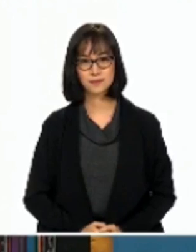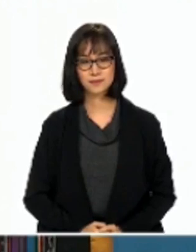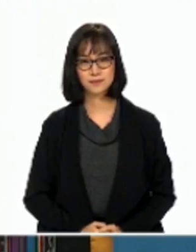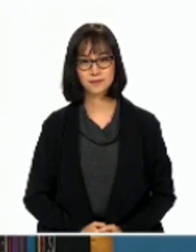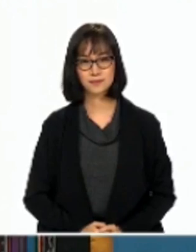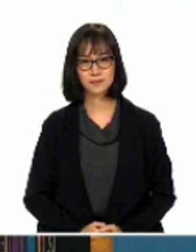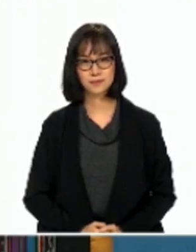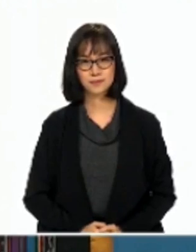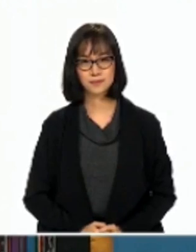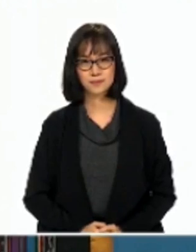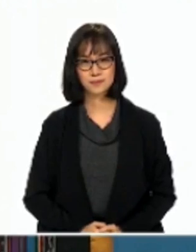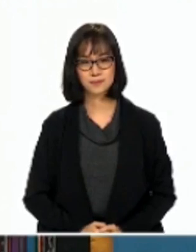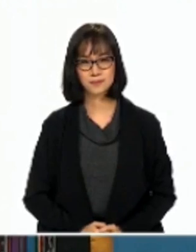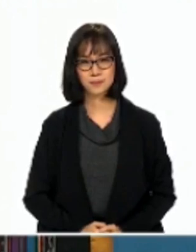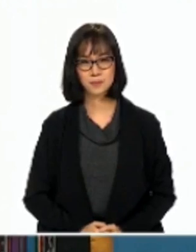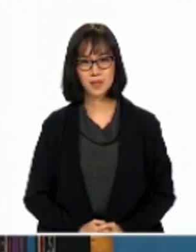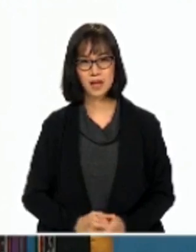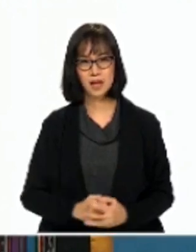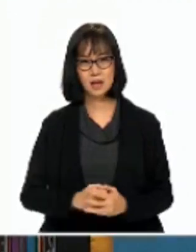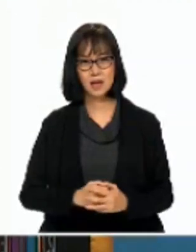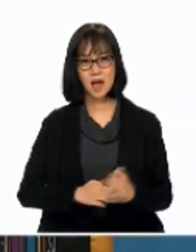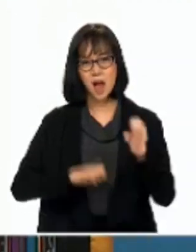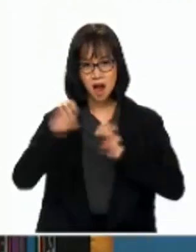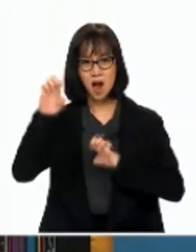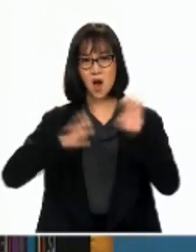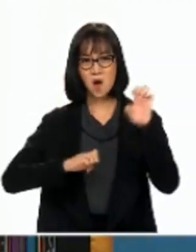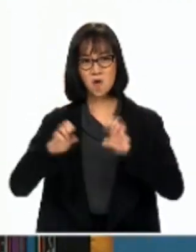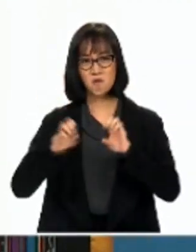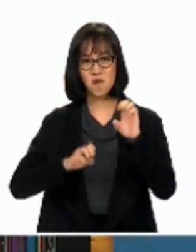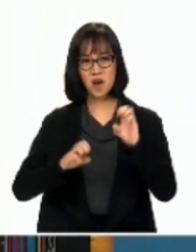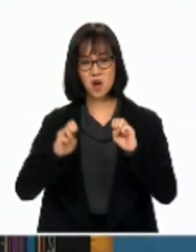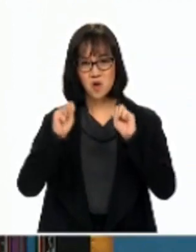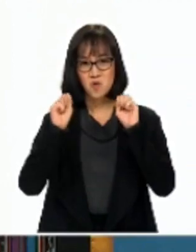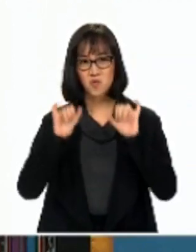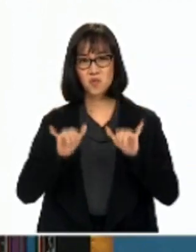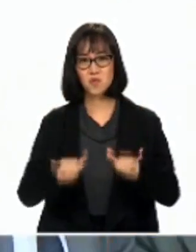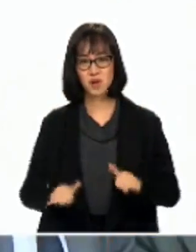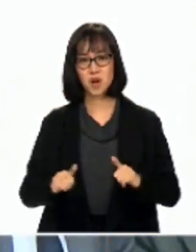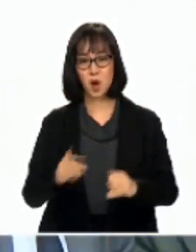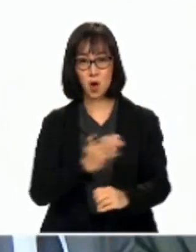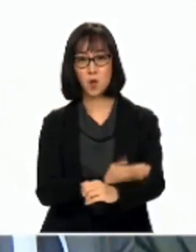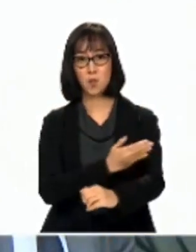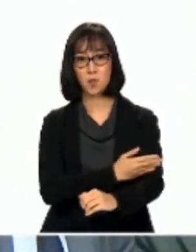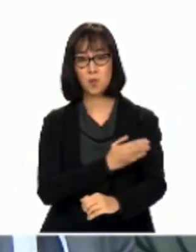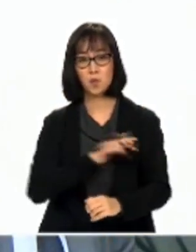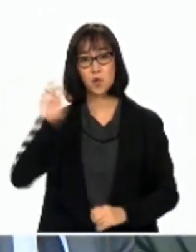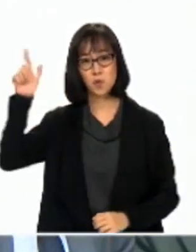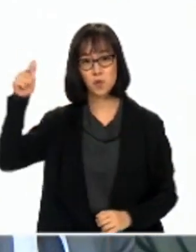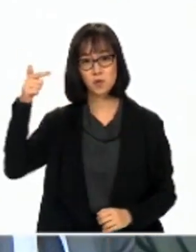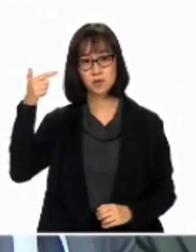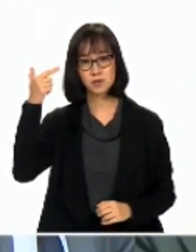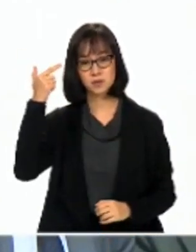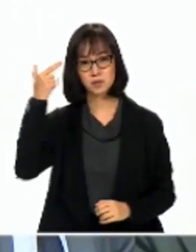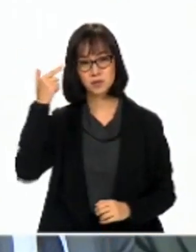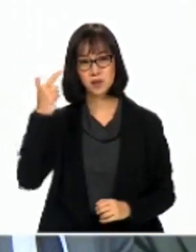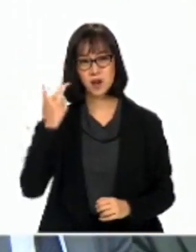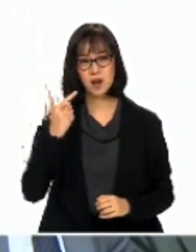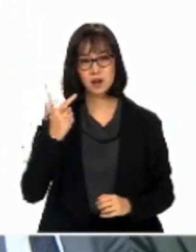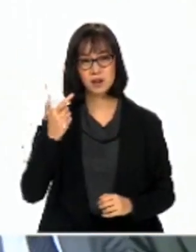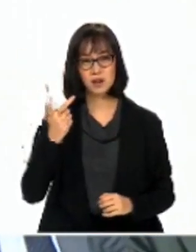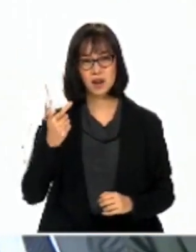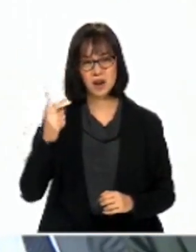to evaluation system has also to be improved, local government units and rationalize capital income